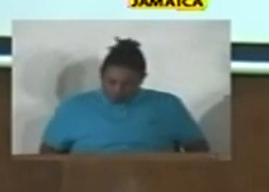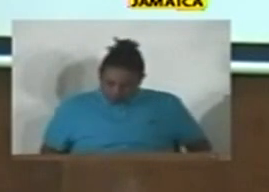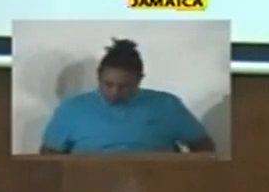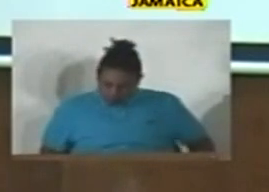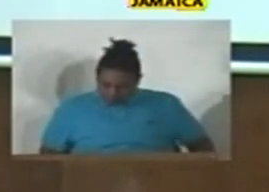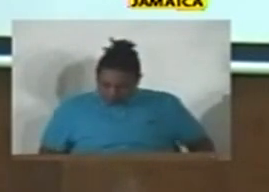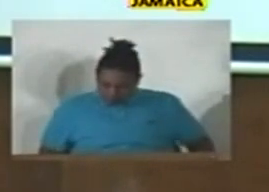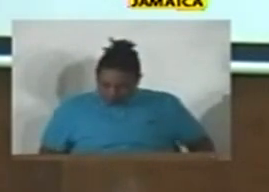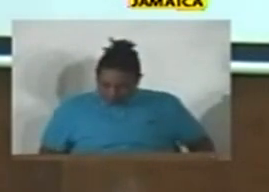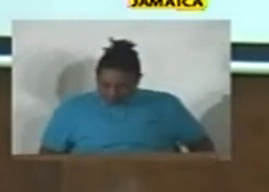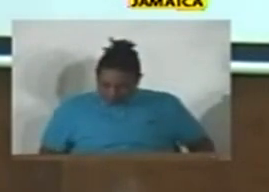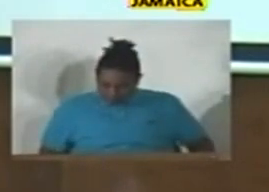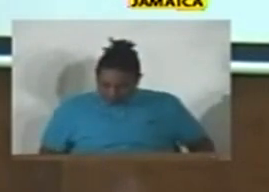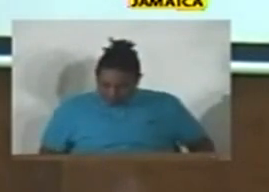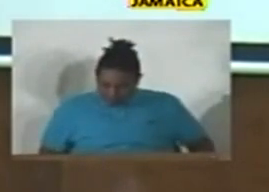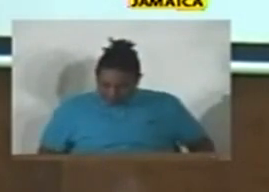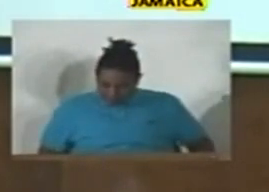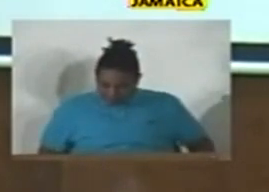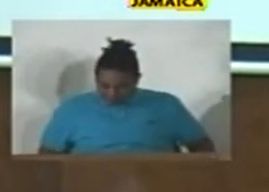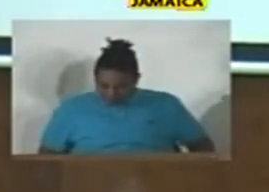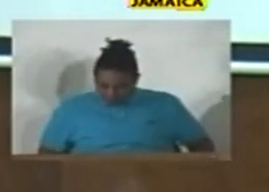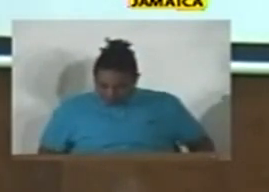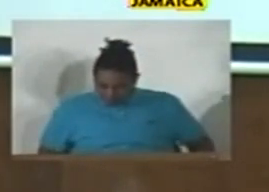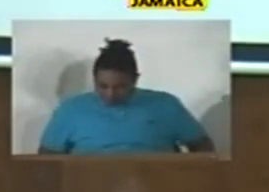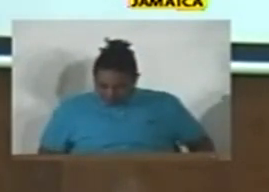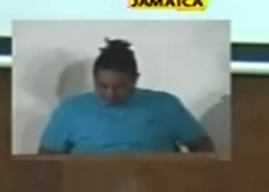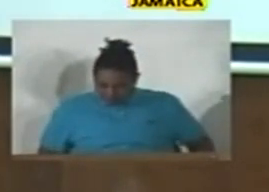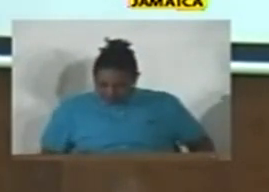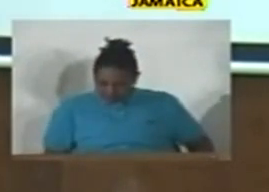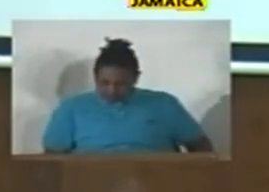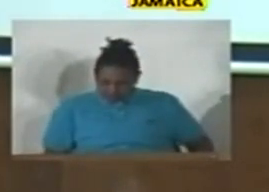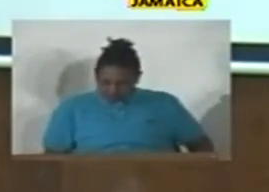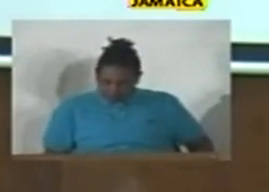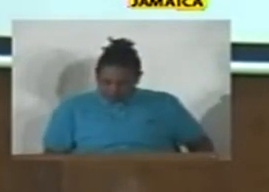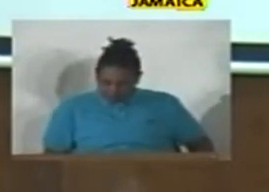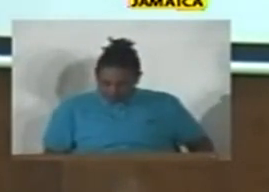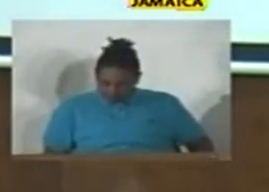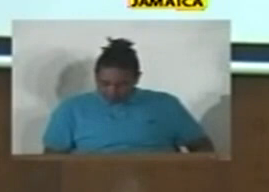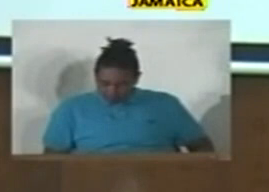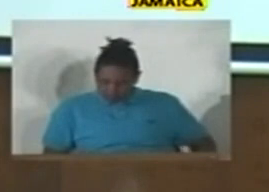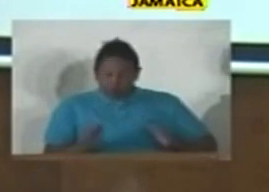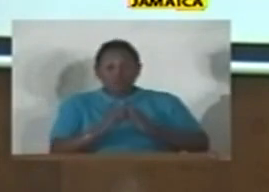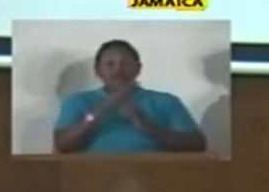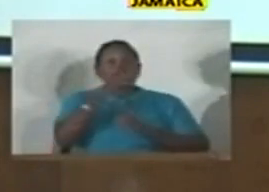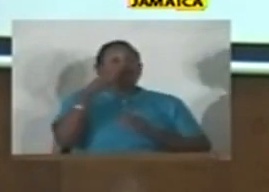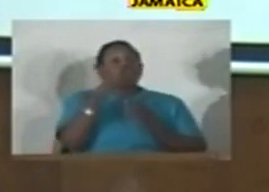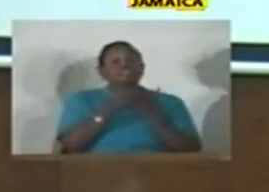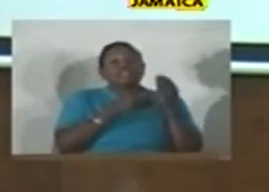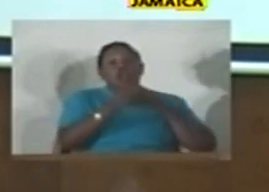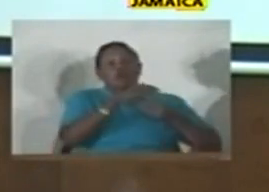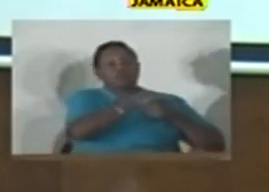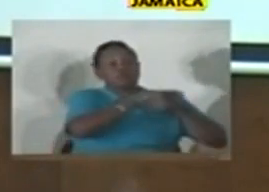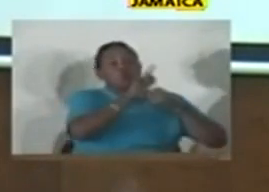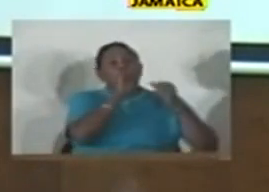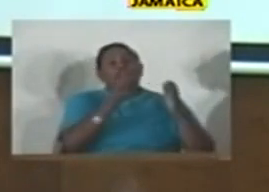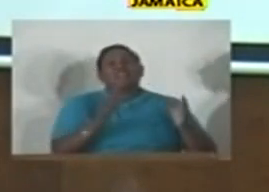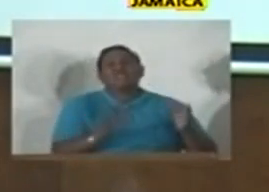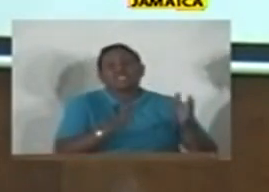And I am saying with the agro-economic zone, it is going to facilitate the process.